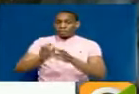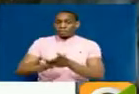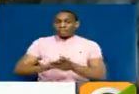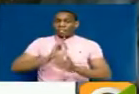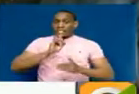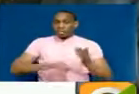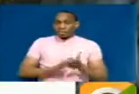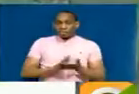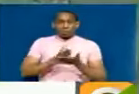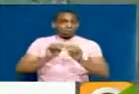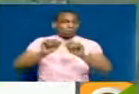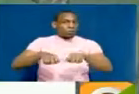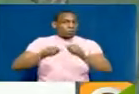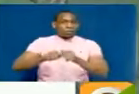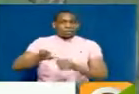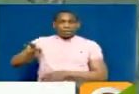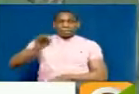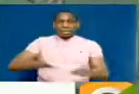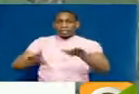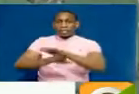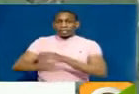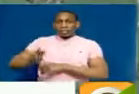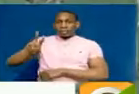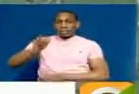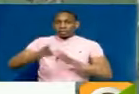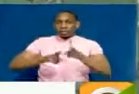he has indicated that he's likely to pick his running mate for the